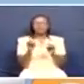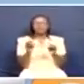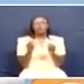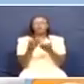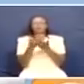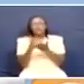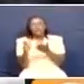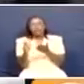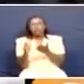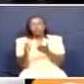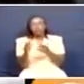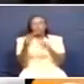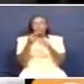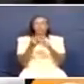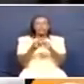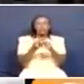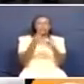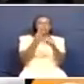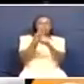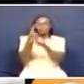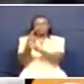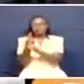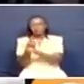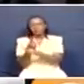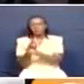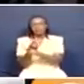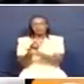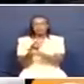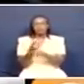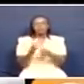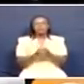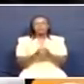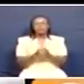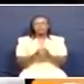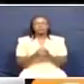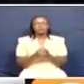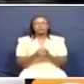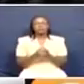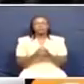which the names are different. Odinga Raila, Raila Odinga. The security